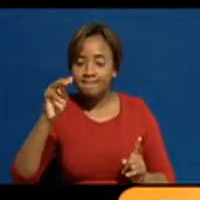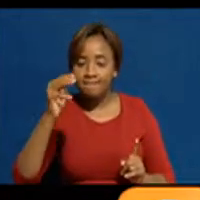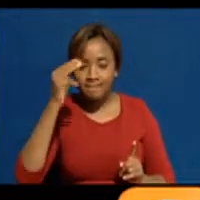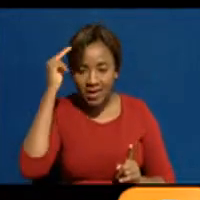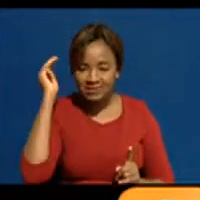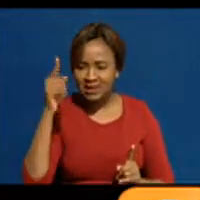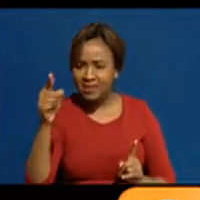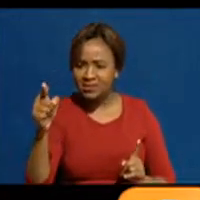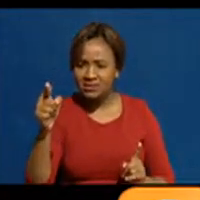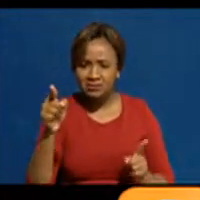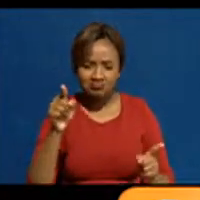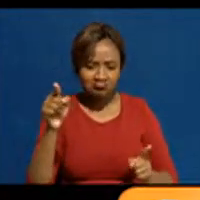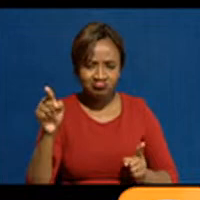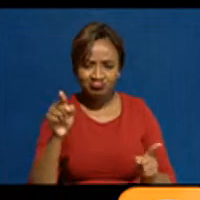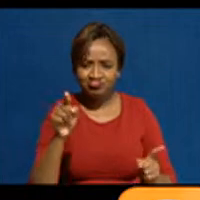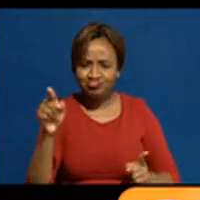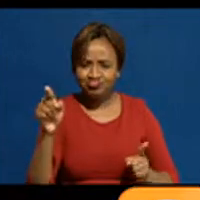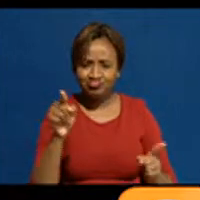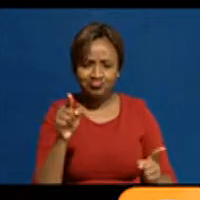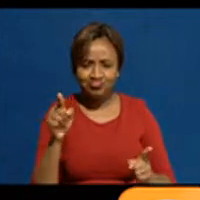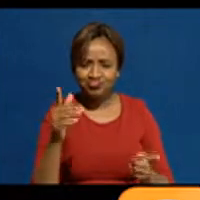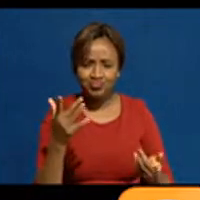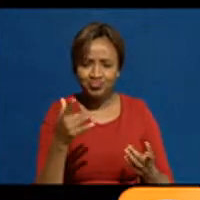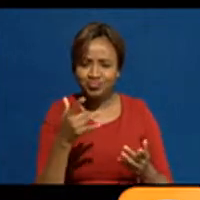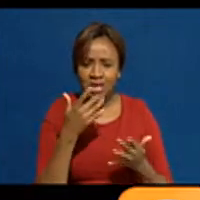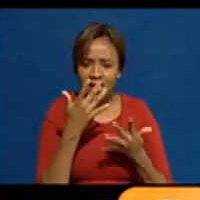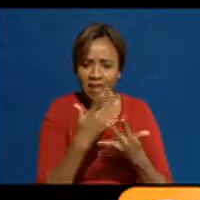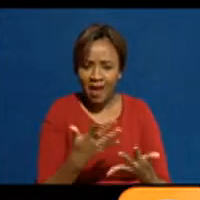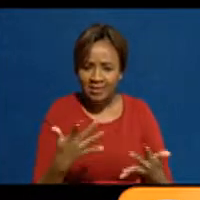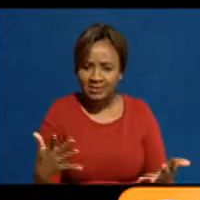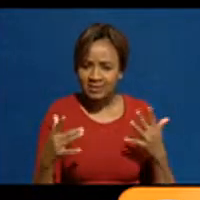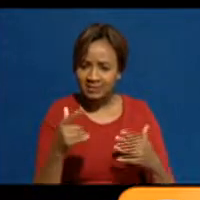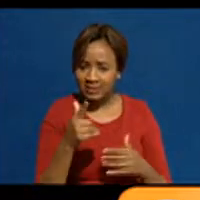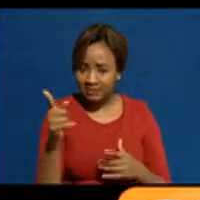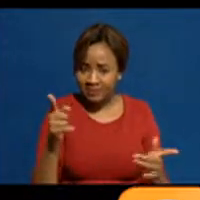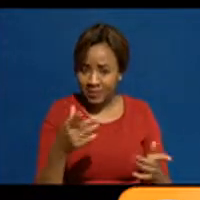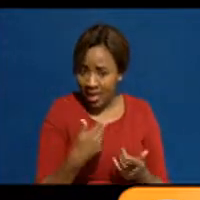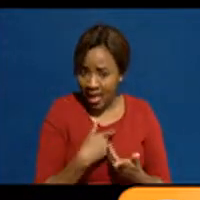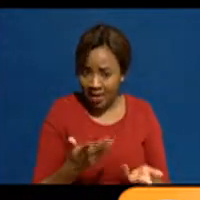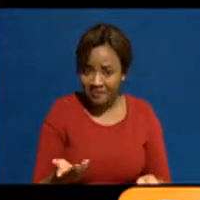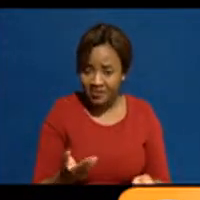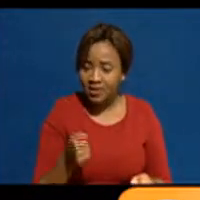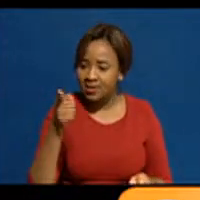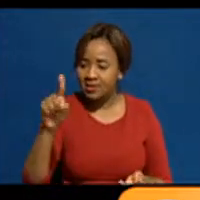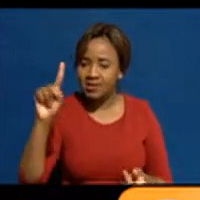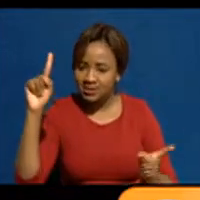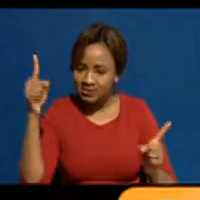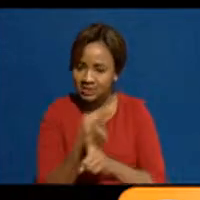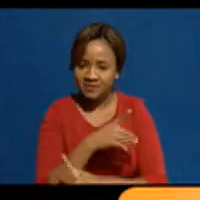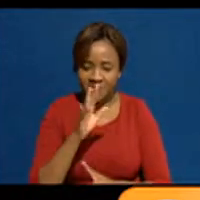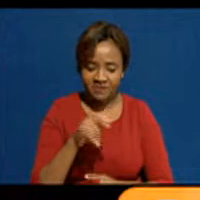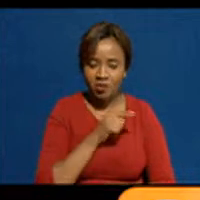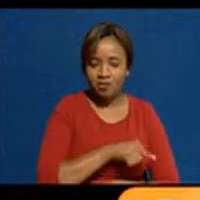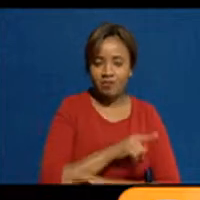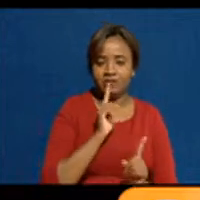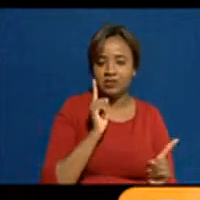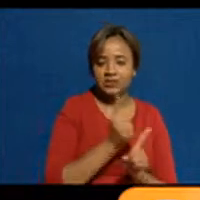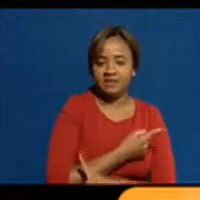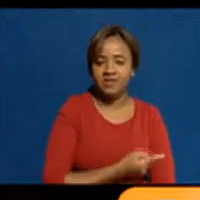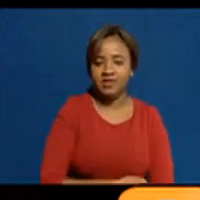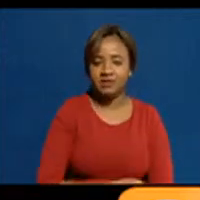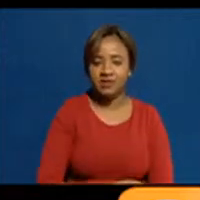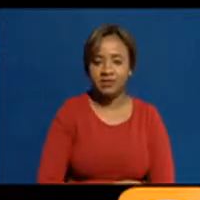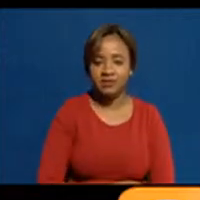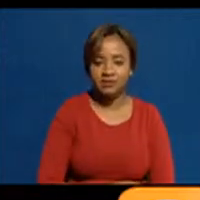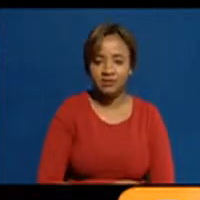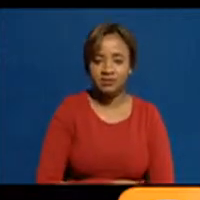Marsabit, the infrastructure that is being presented to him or her is totally different from the training infrastructure